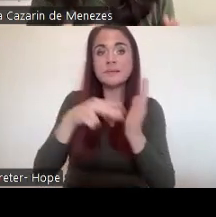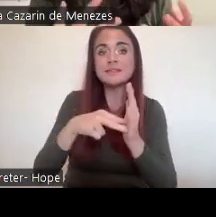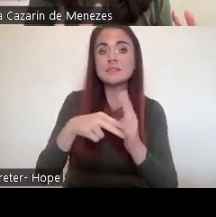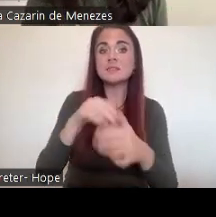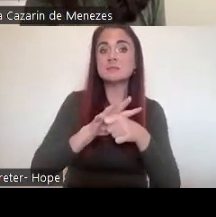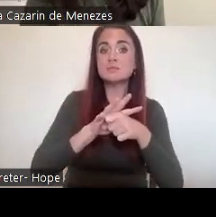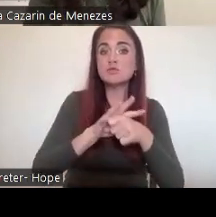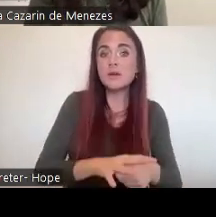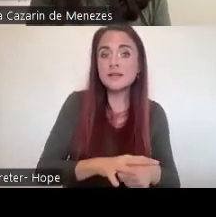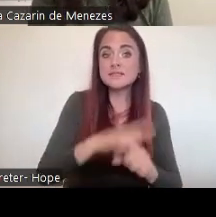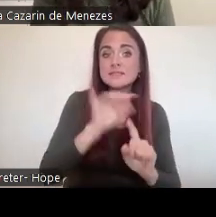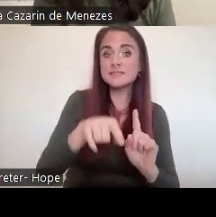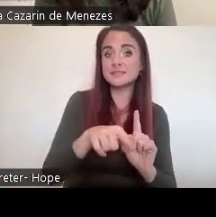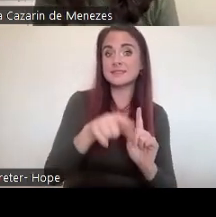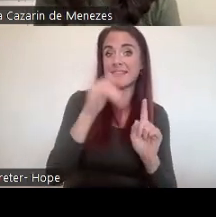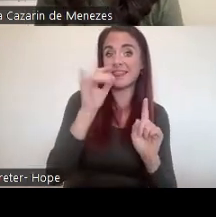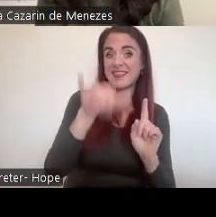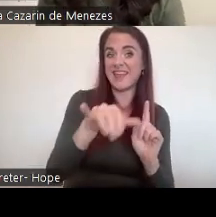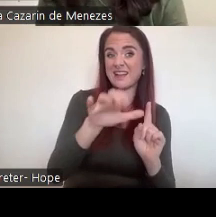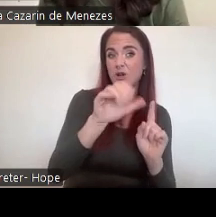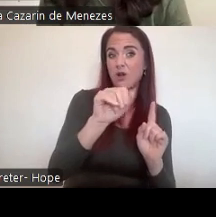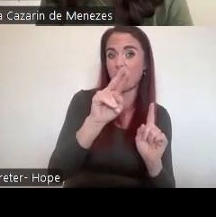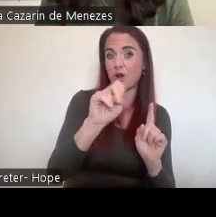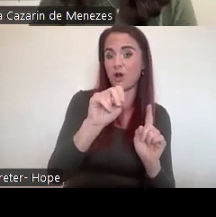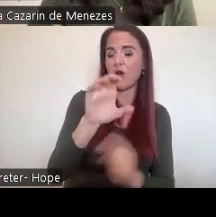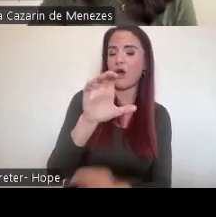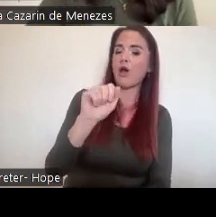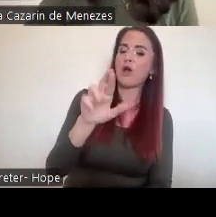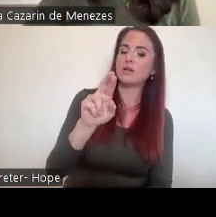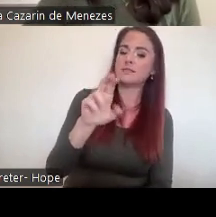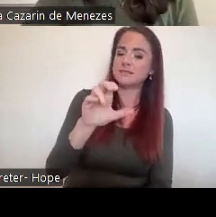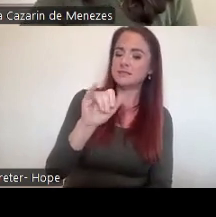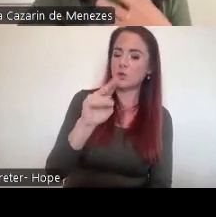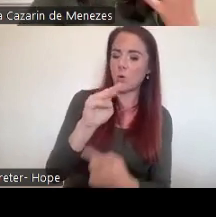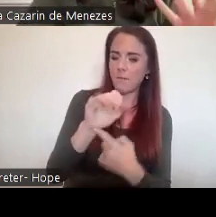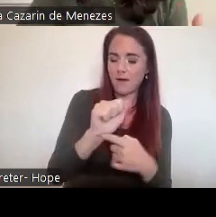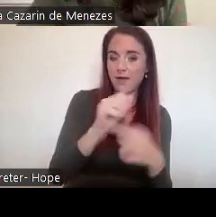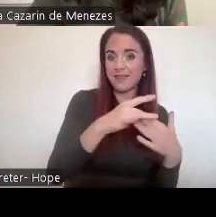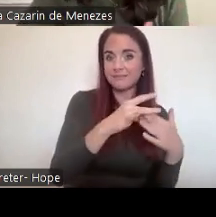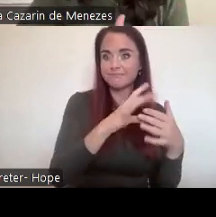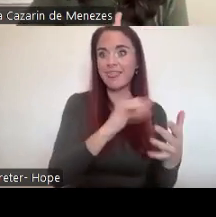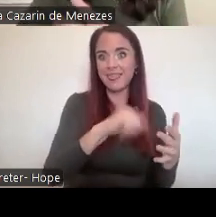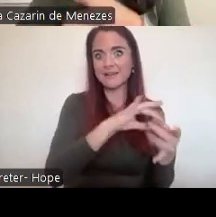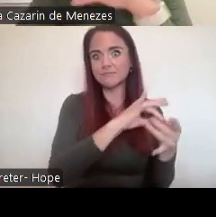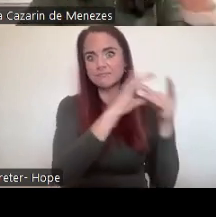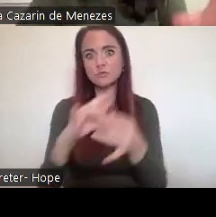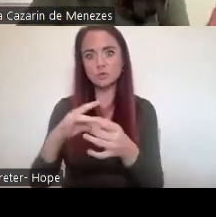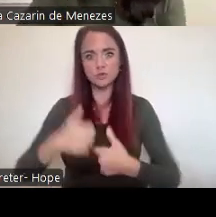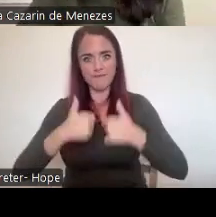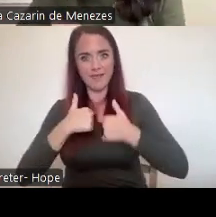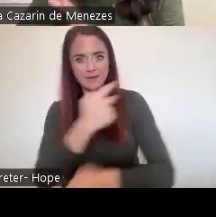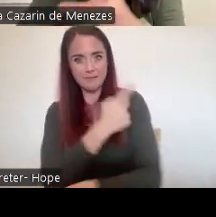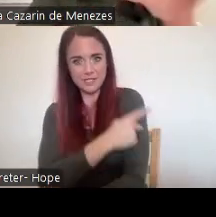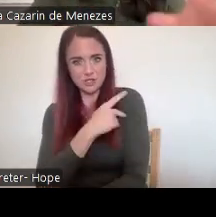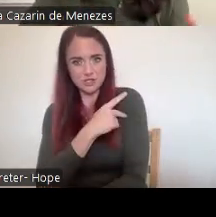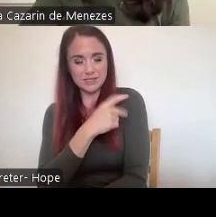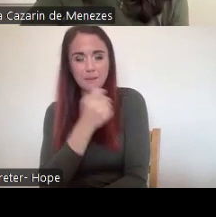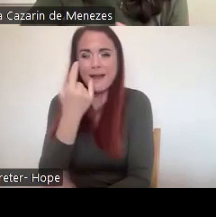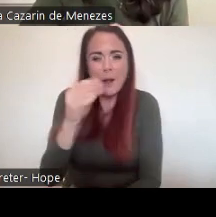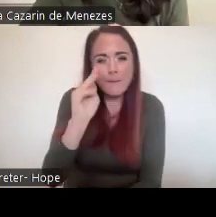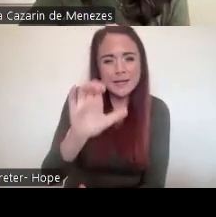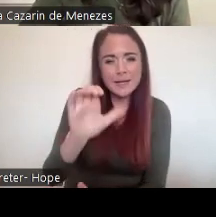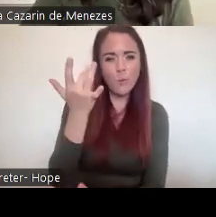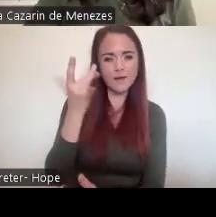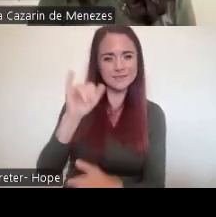which correlates with worse survival in patients. So what about MEEK? What MEEK is doing in